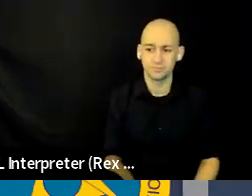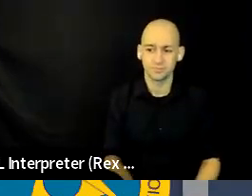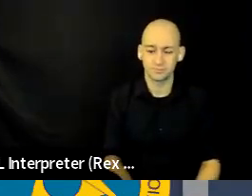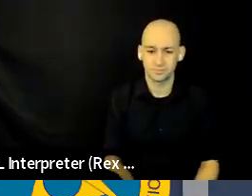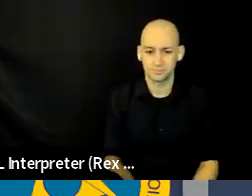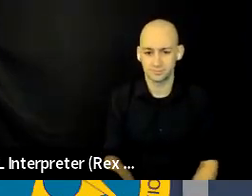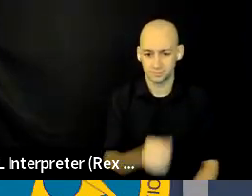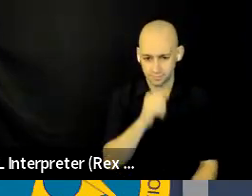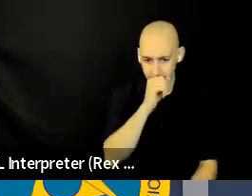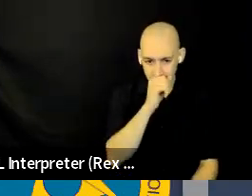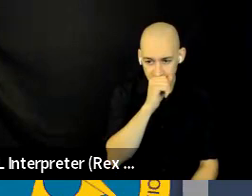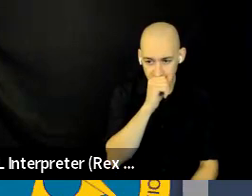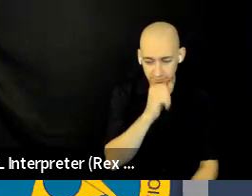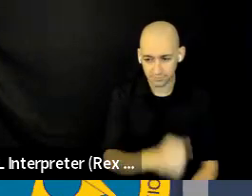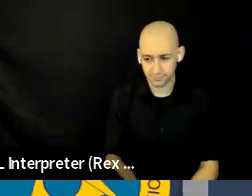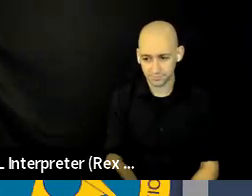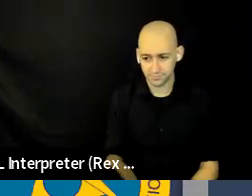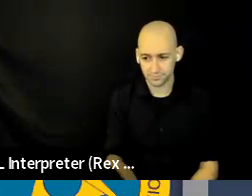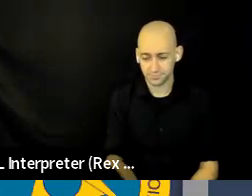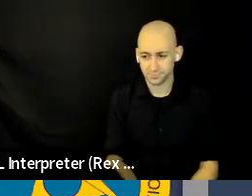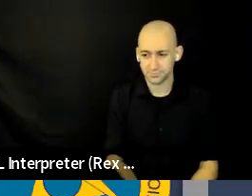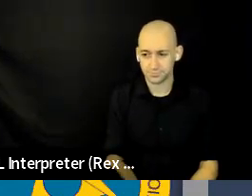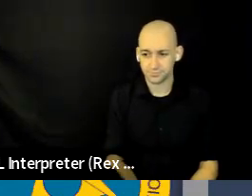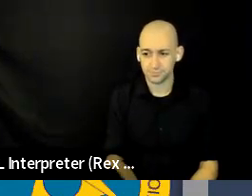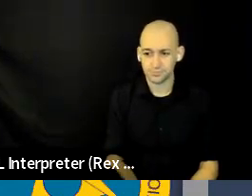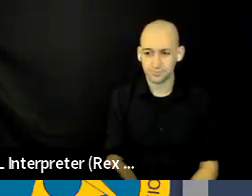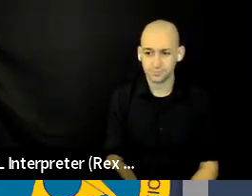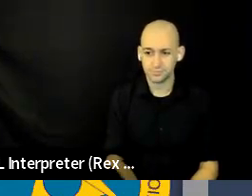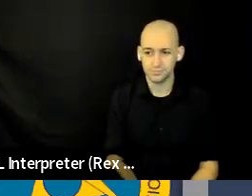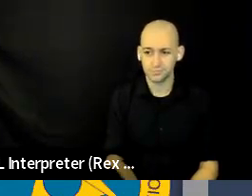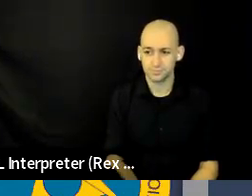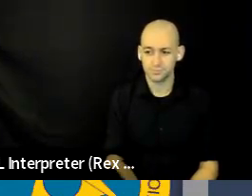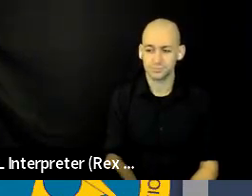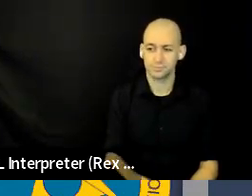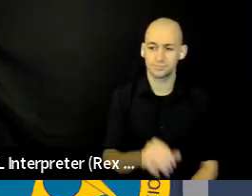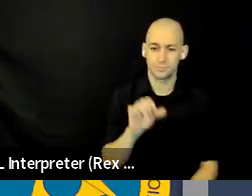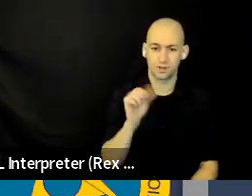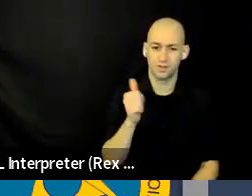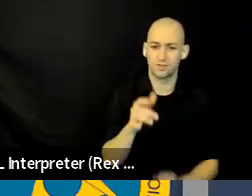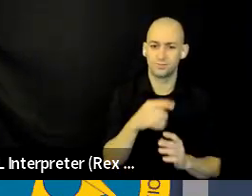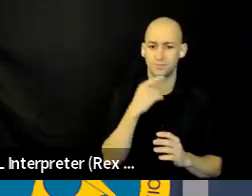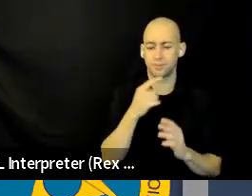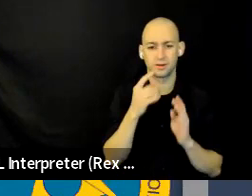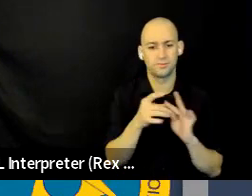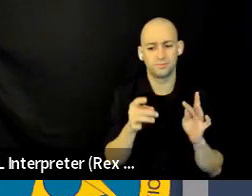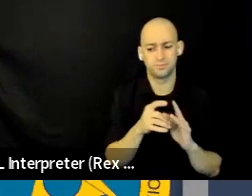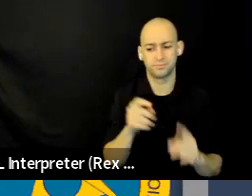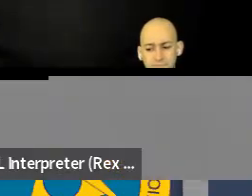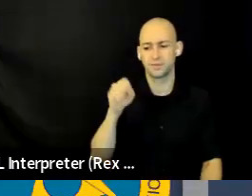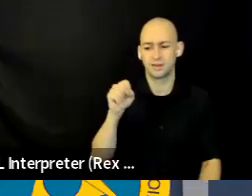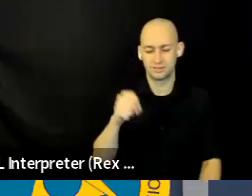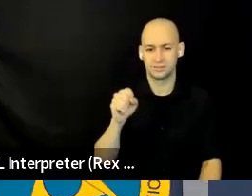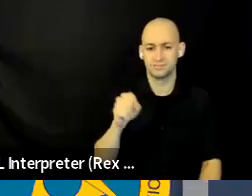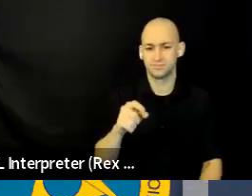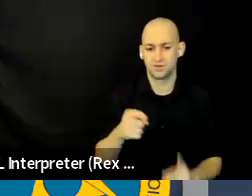Do we have other public comment? Yes, we have received additional public comment on this item from some of our virtual attendees. The first